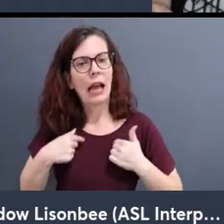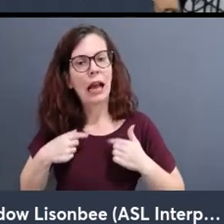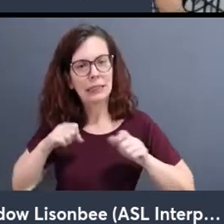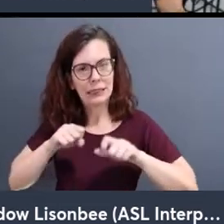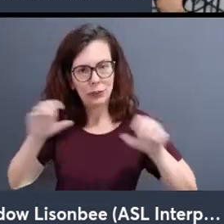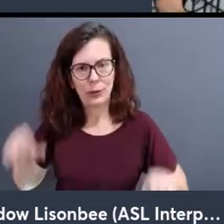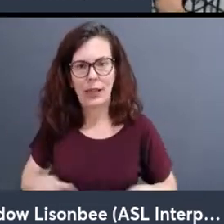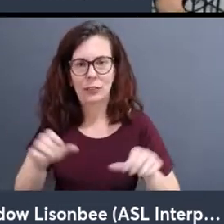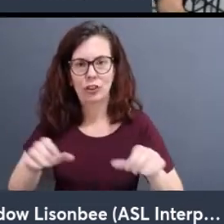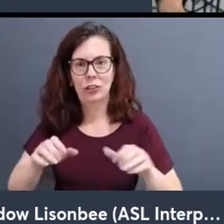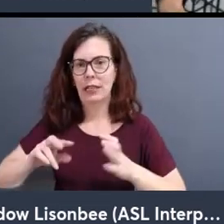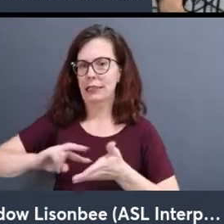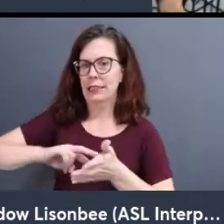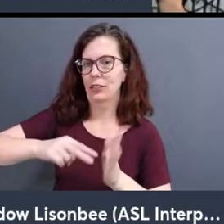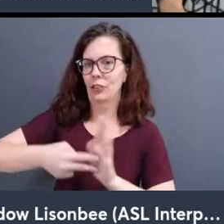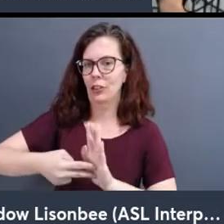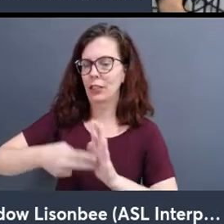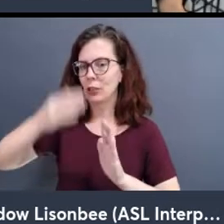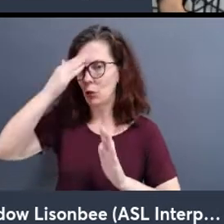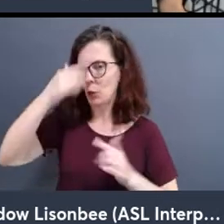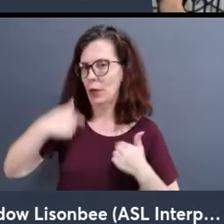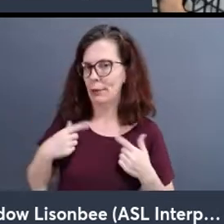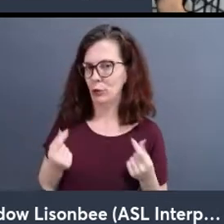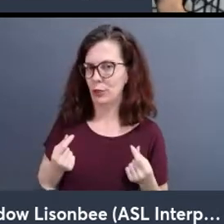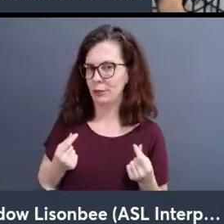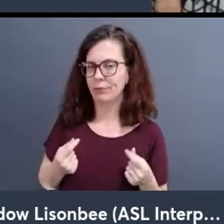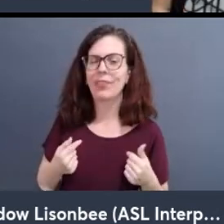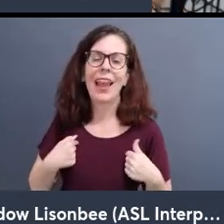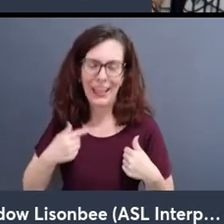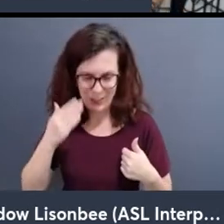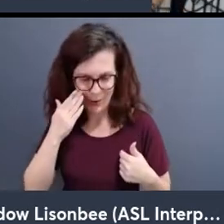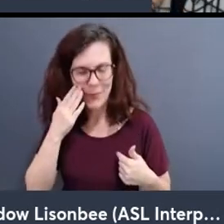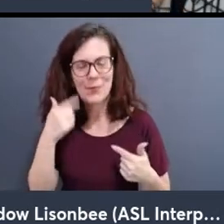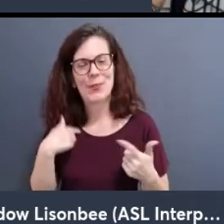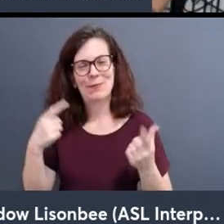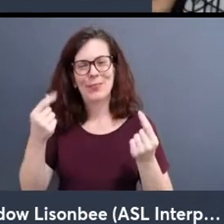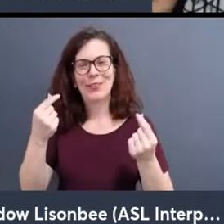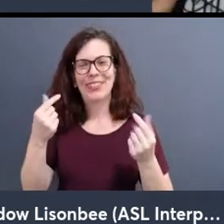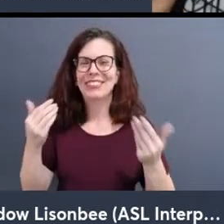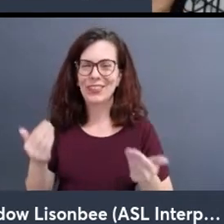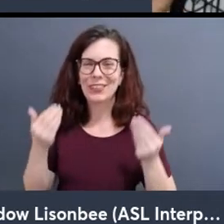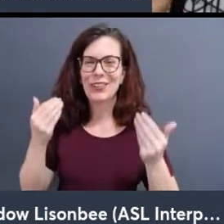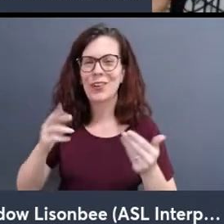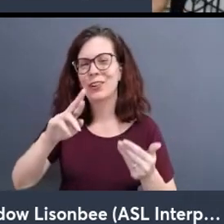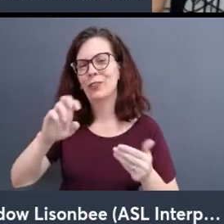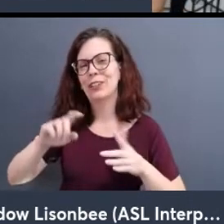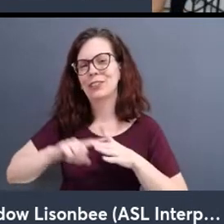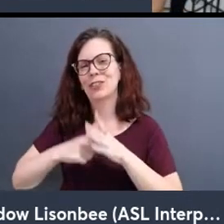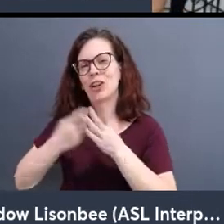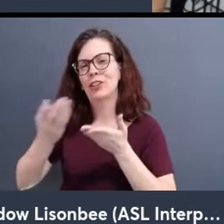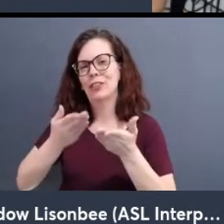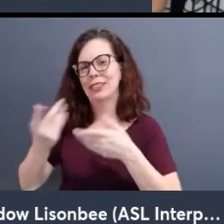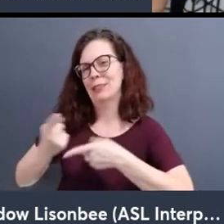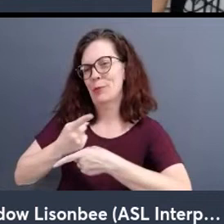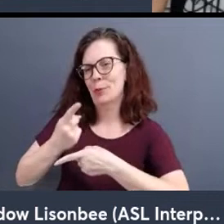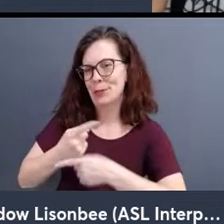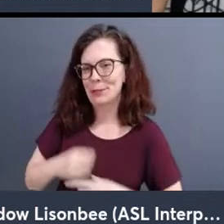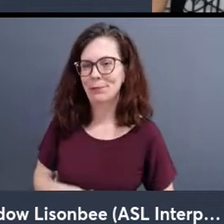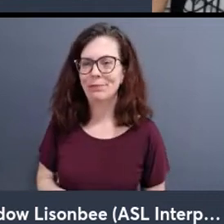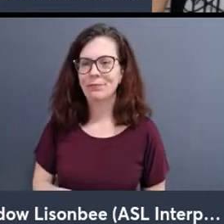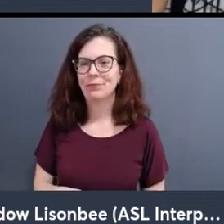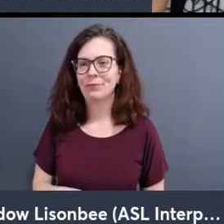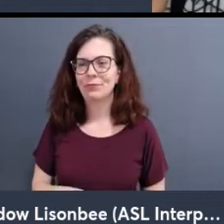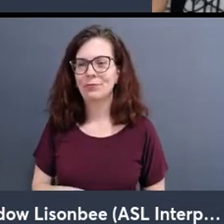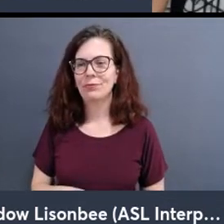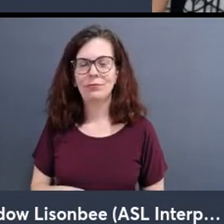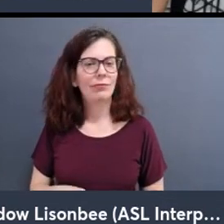action intentionally, make sure that I know what I'm doing here. I do know what I'm doing, so I'm going to go ahead and restart the services appropriately. And I'm not